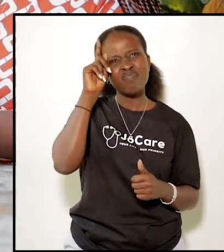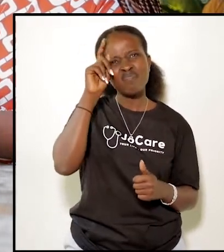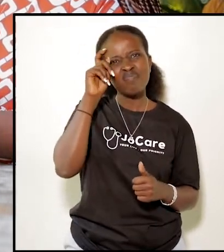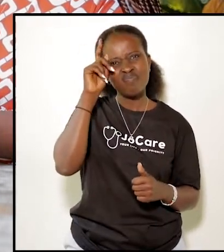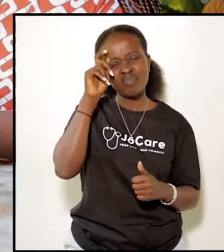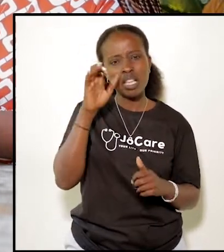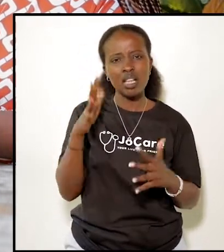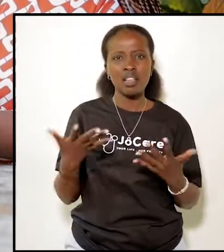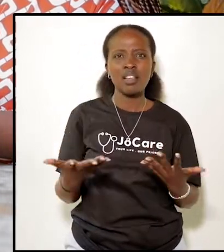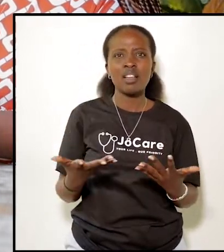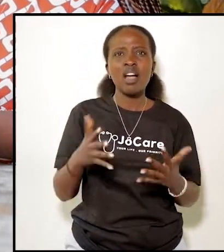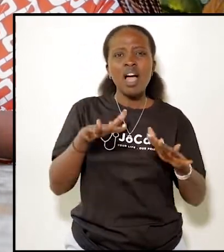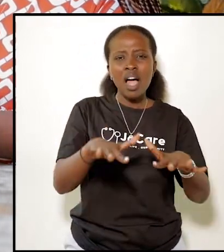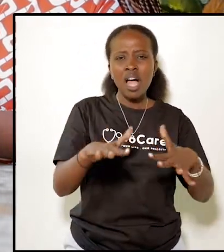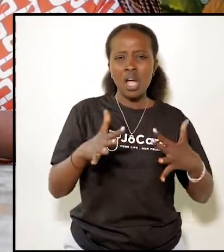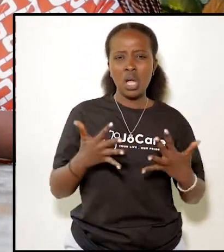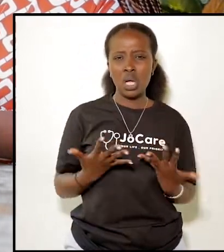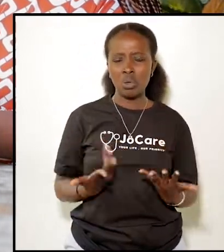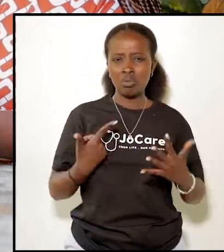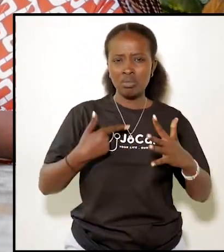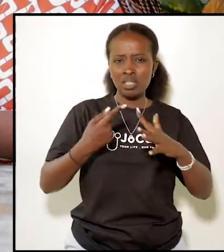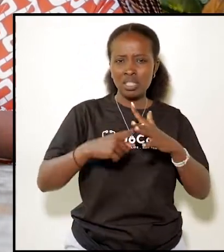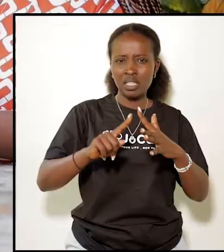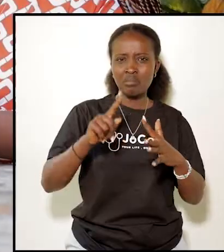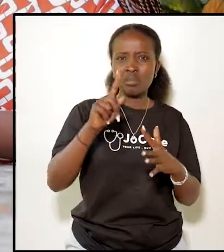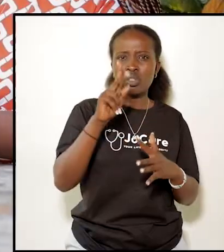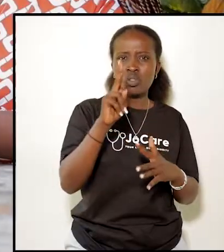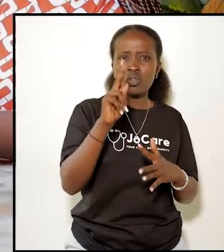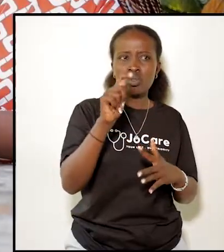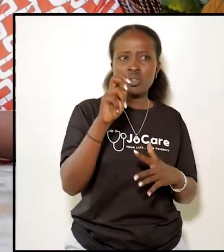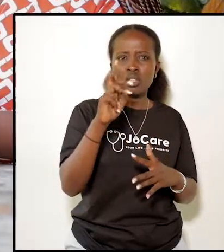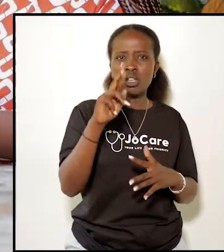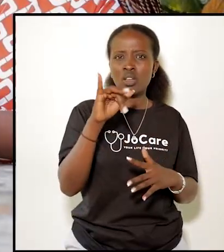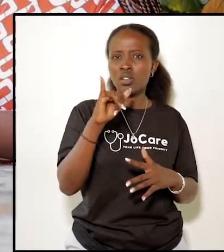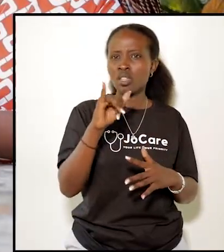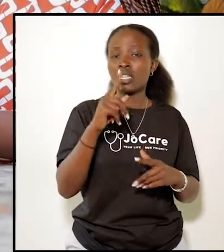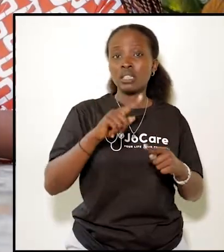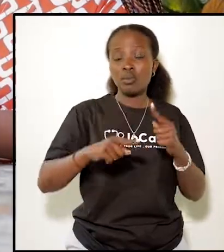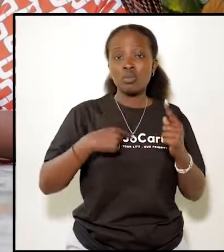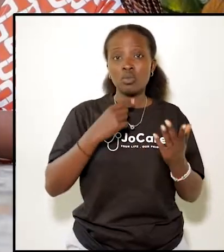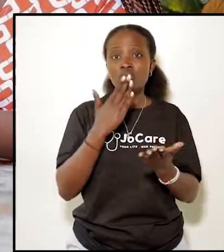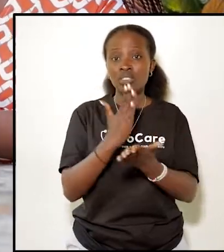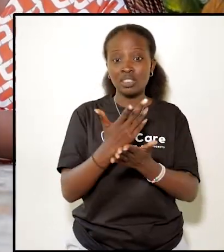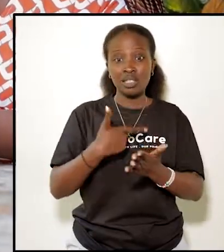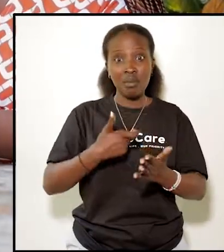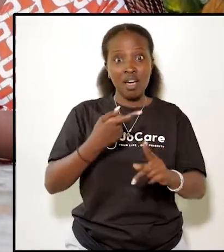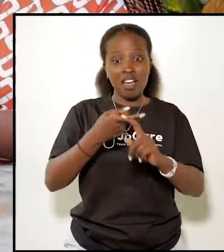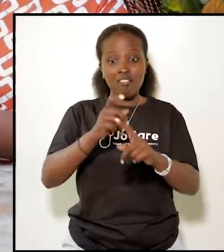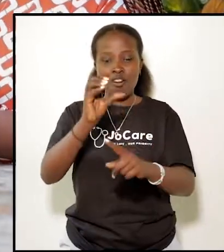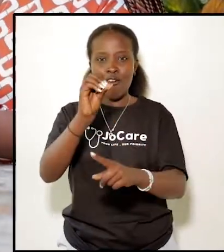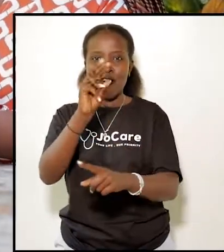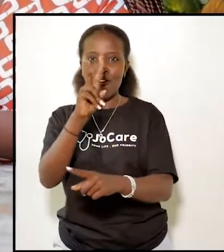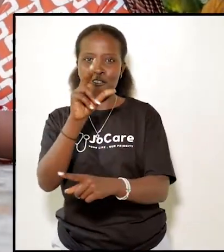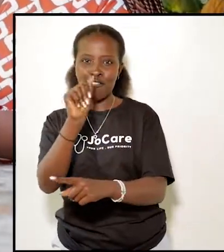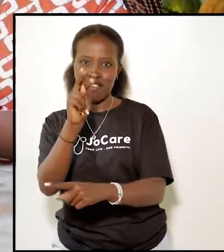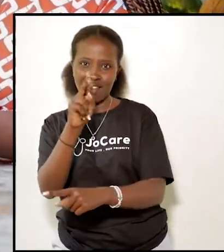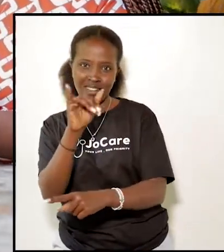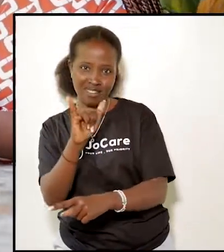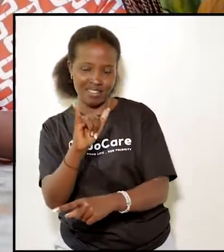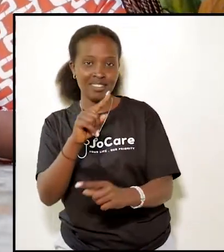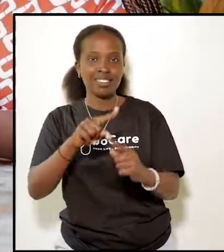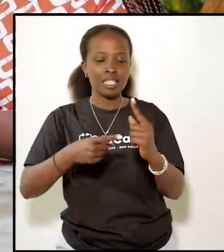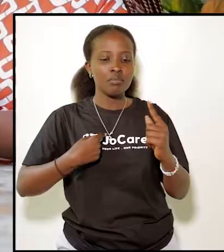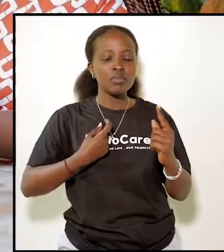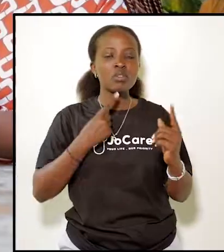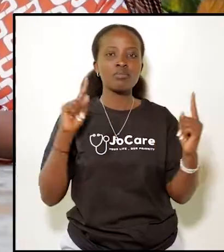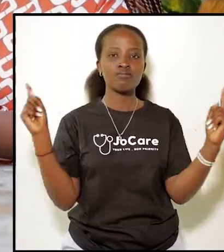ask herself or himself, how is the thyroid related in the menses and the ovaries? Yes, it